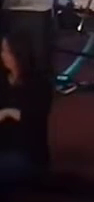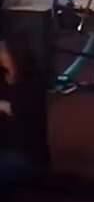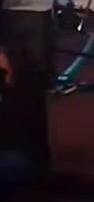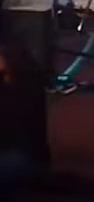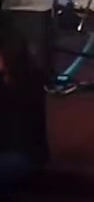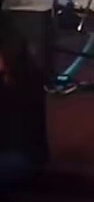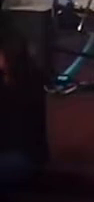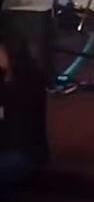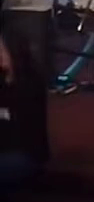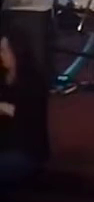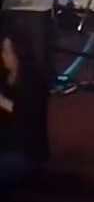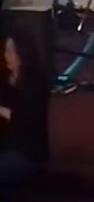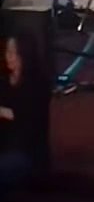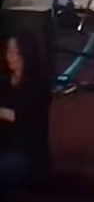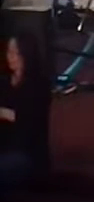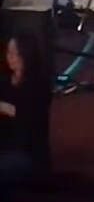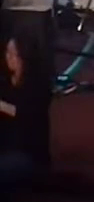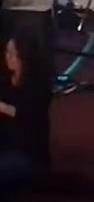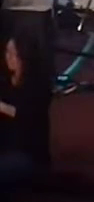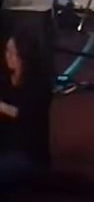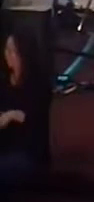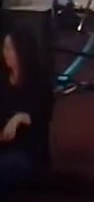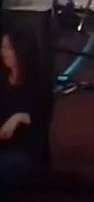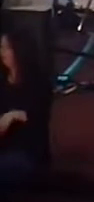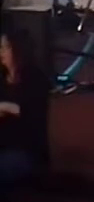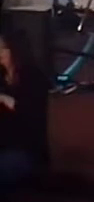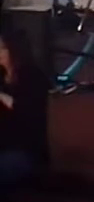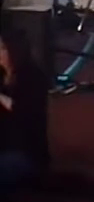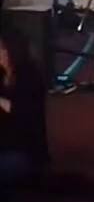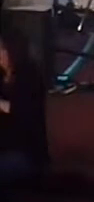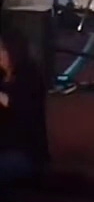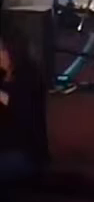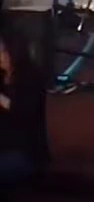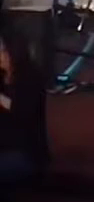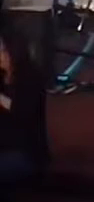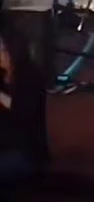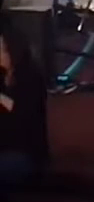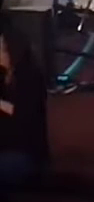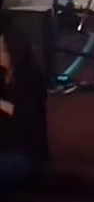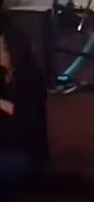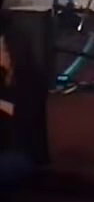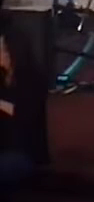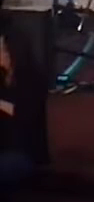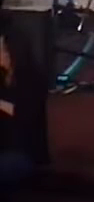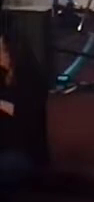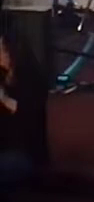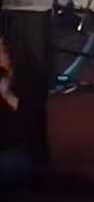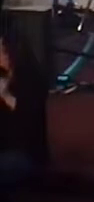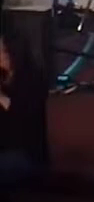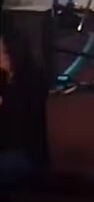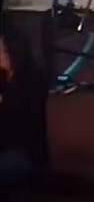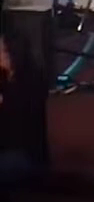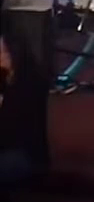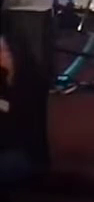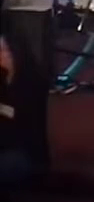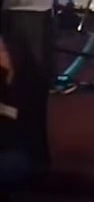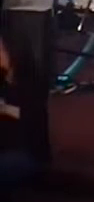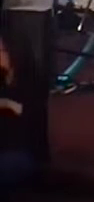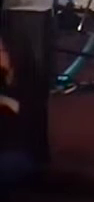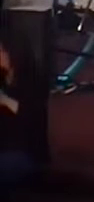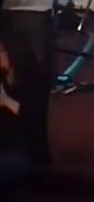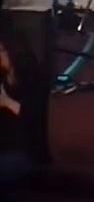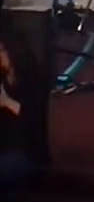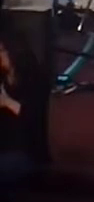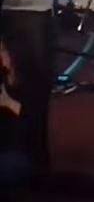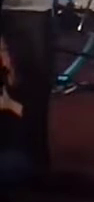person's working on the meat, putting it in the oven, and everybody's in the kitchen being together. And if you're not doing anything, you kind of have this sense of like,